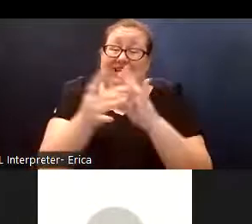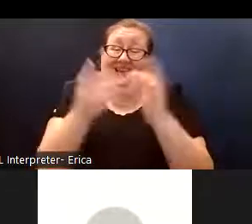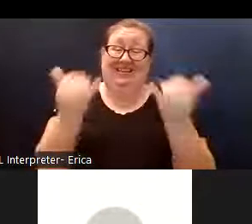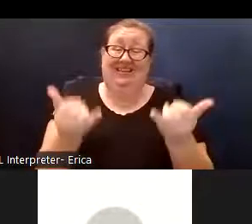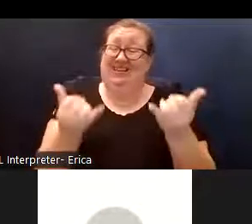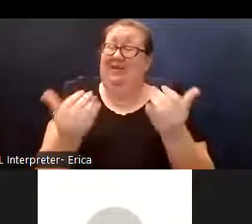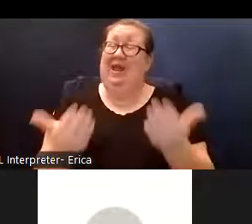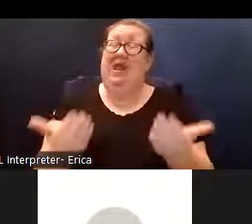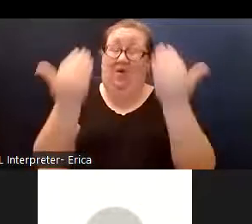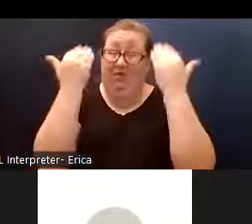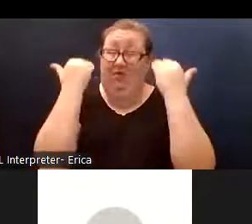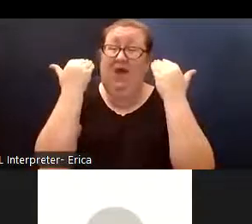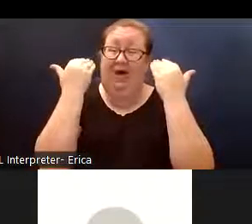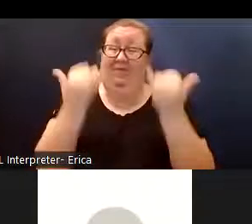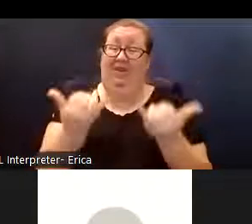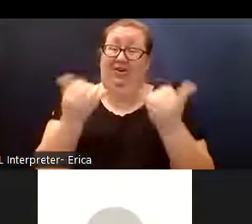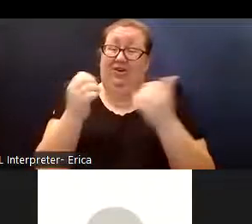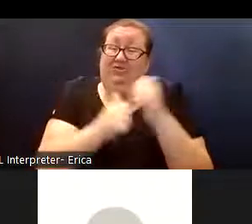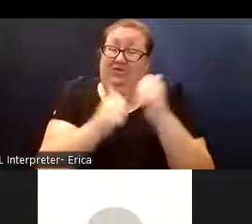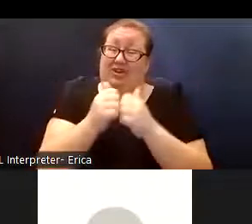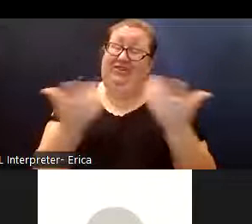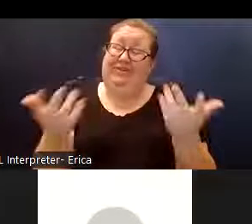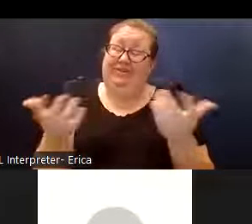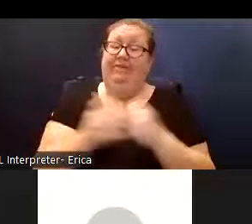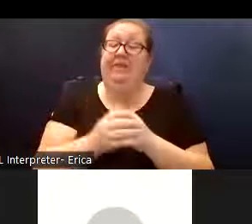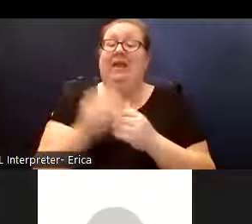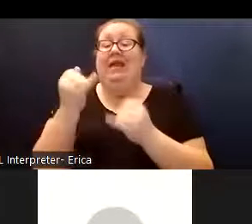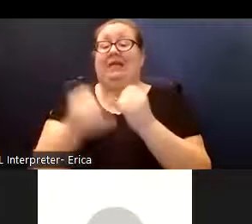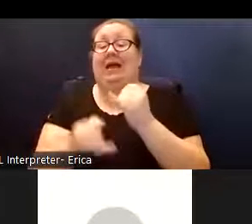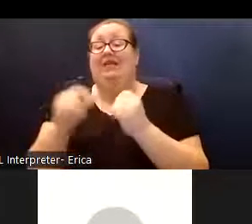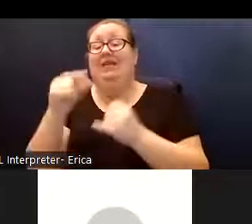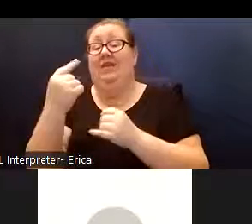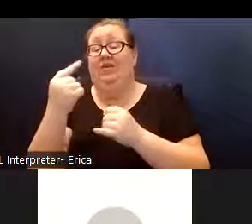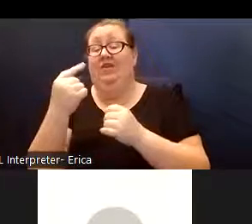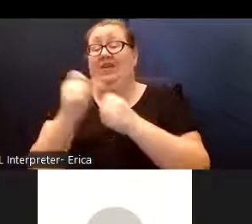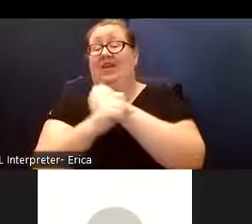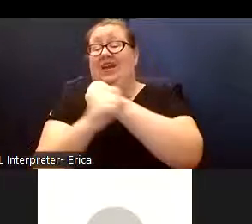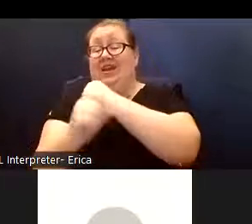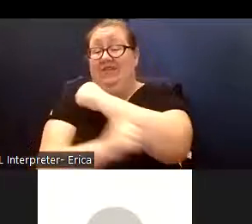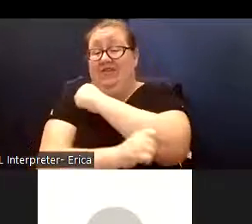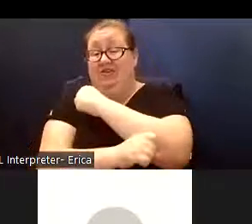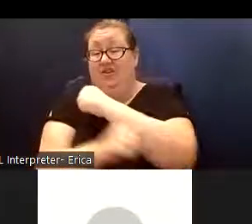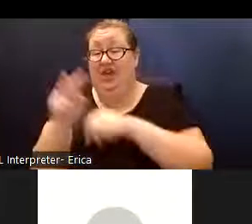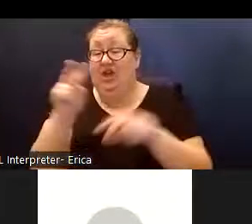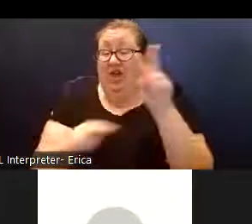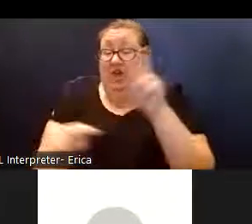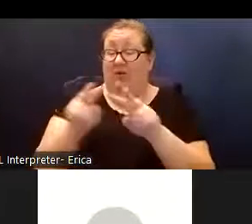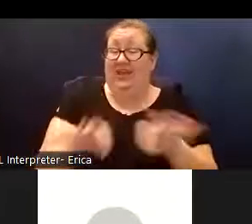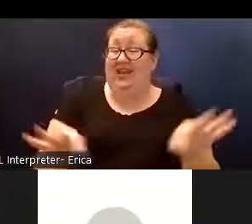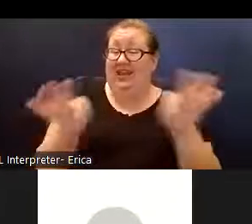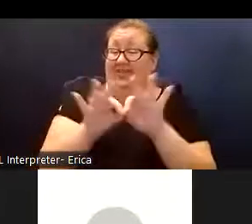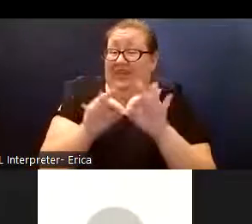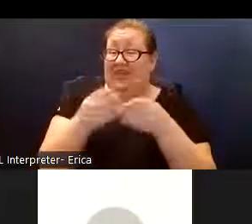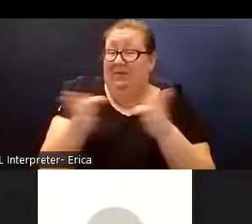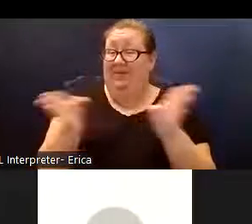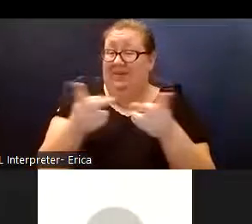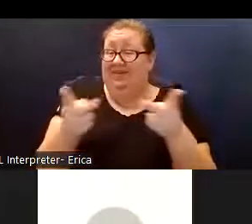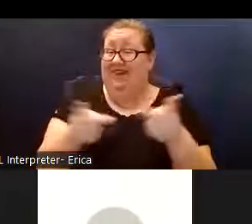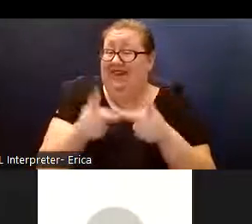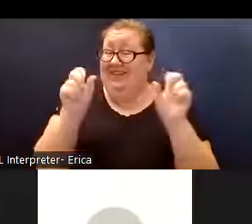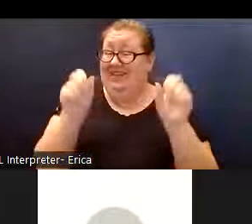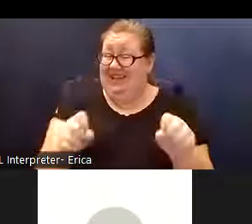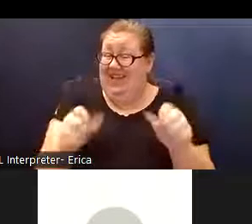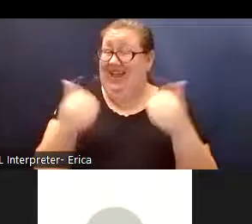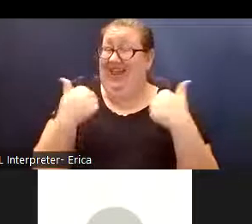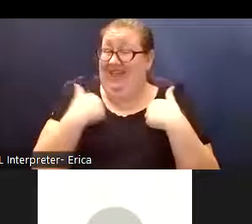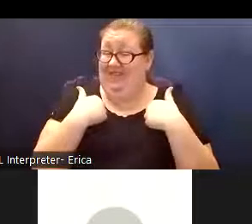then lastly, looking at green infrastructure, we're looking at the key public sites that can house green infrastructure, but that